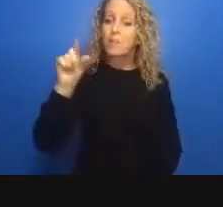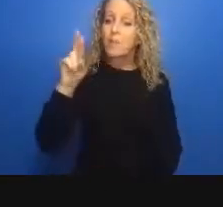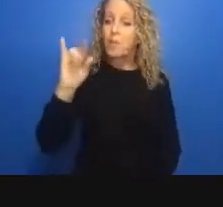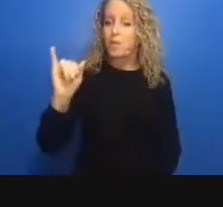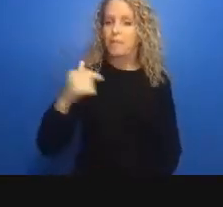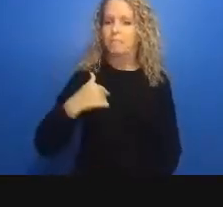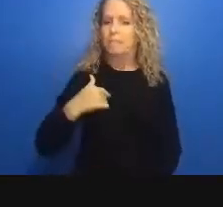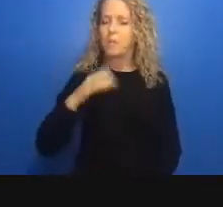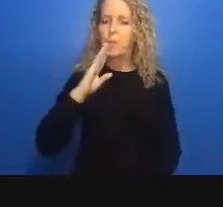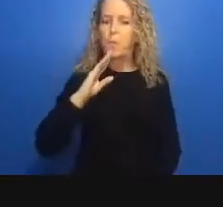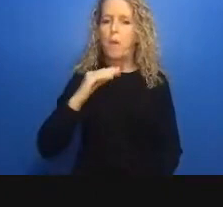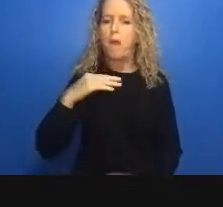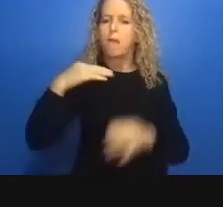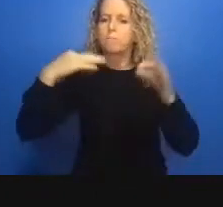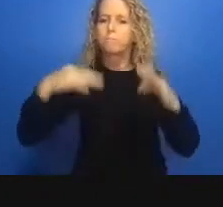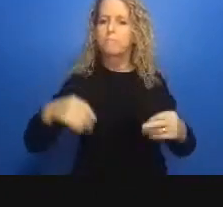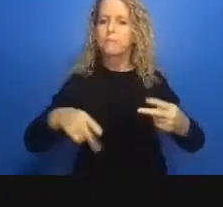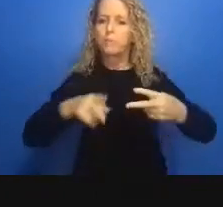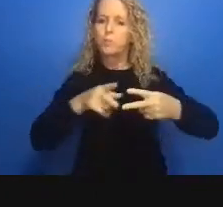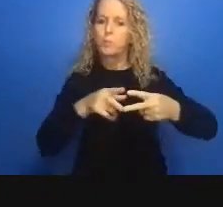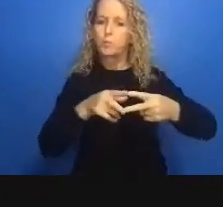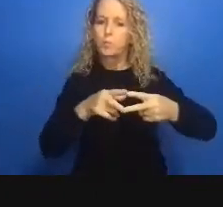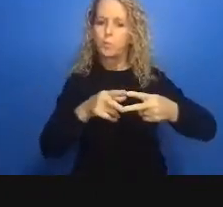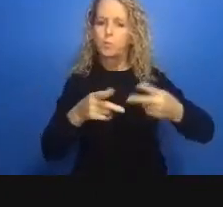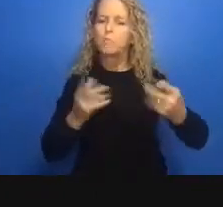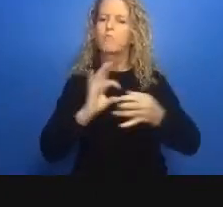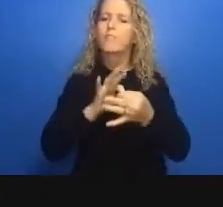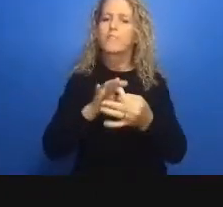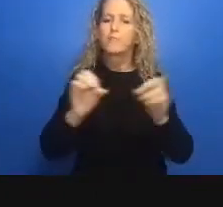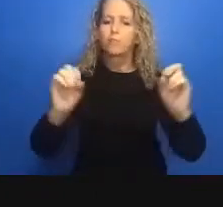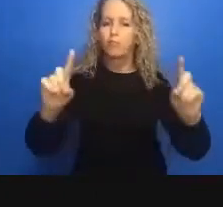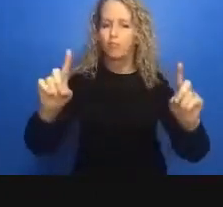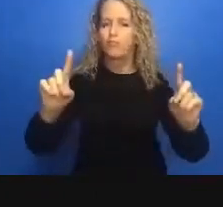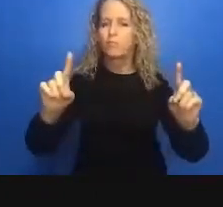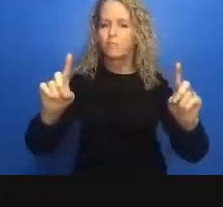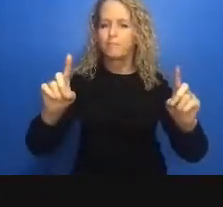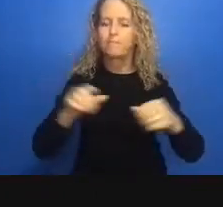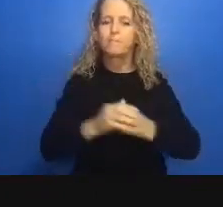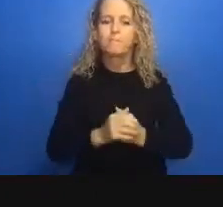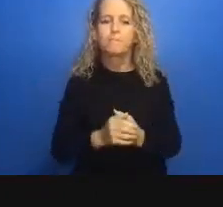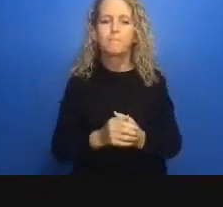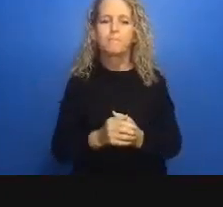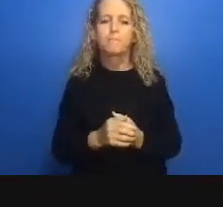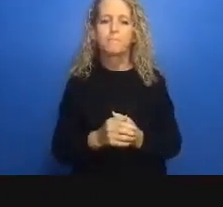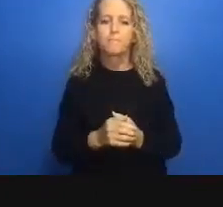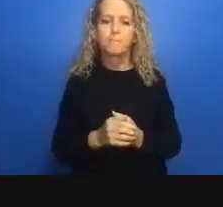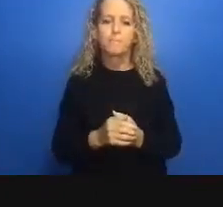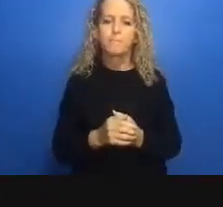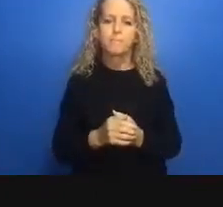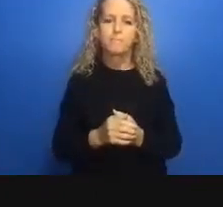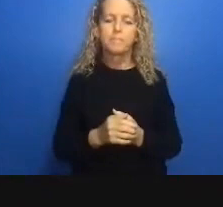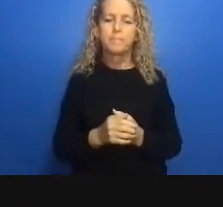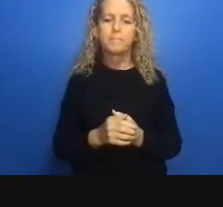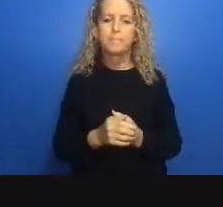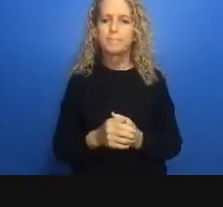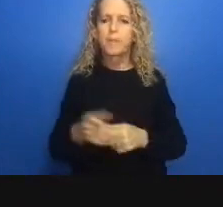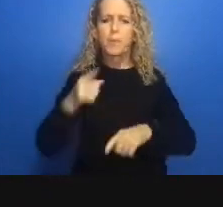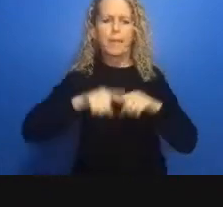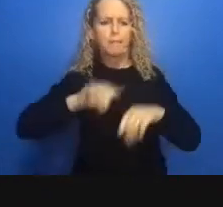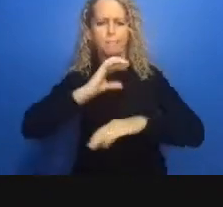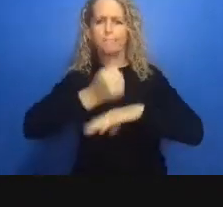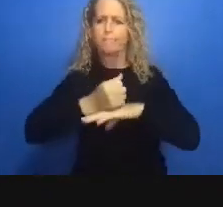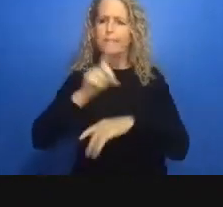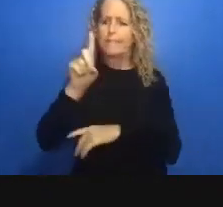recommendations that came out of our support. And these are both around education, because we can't have a digital strategy and digital